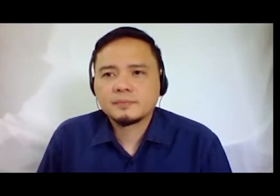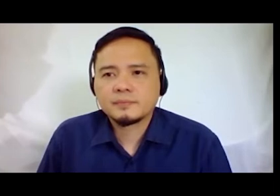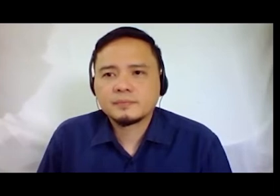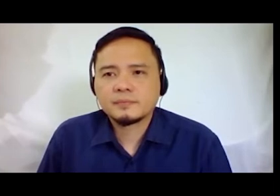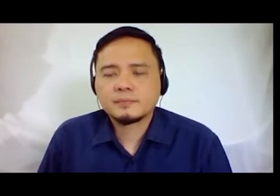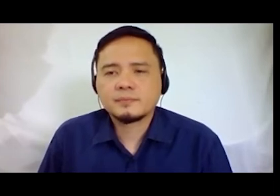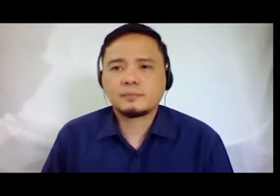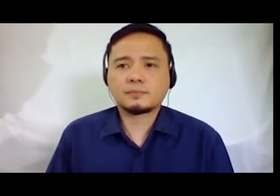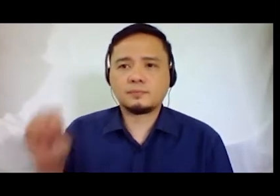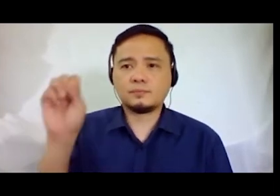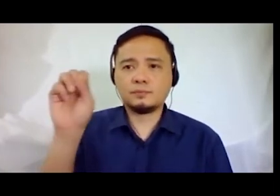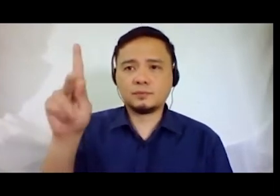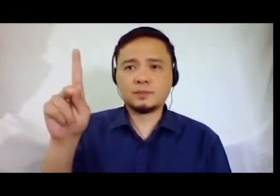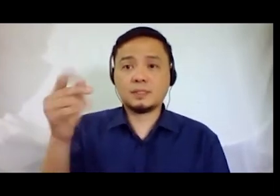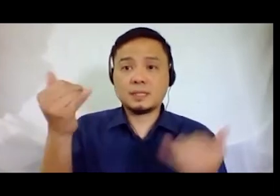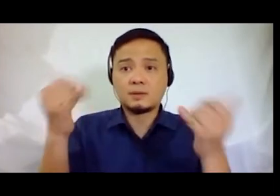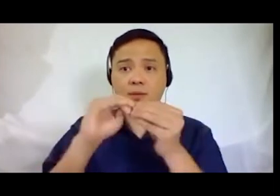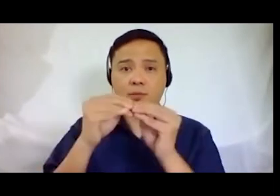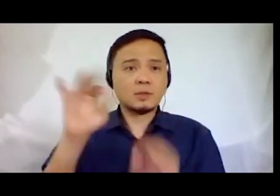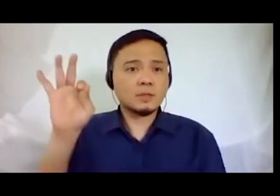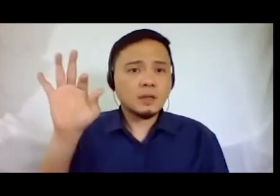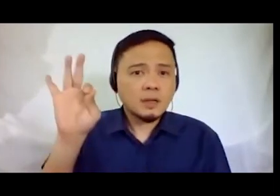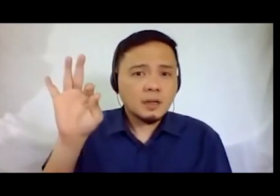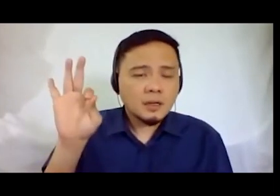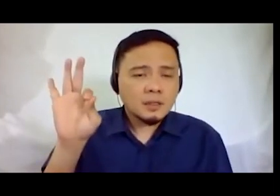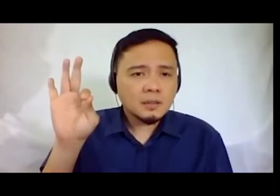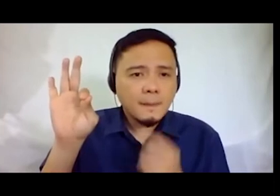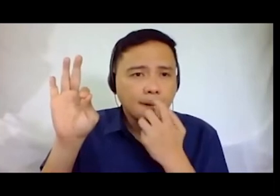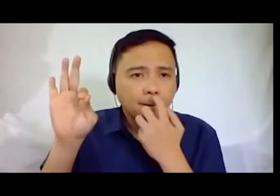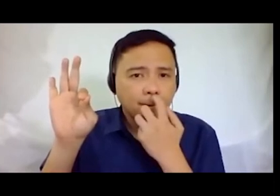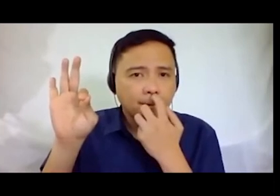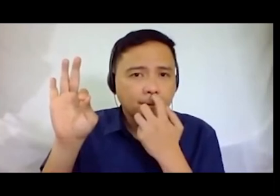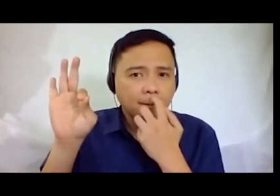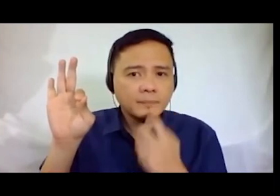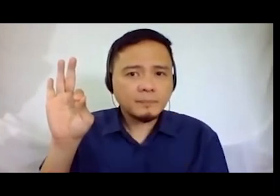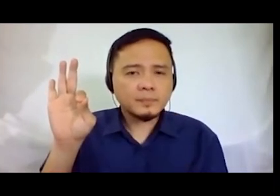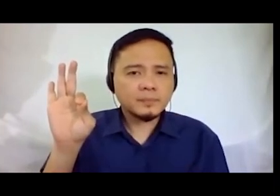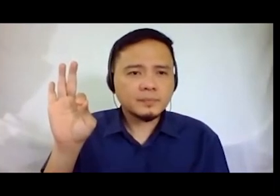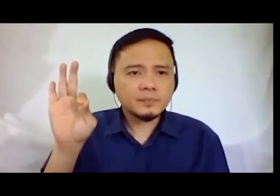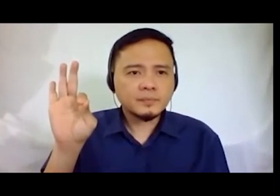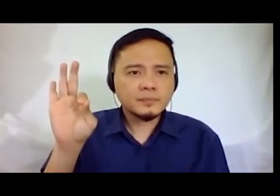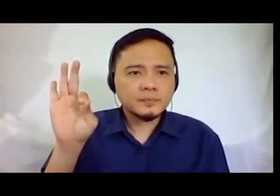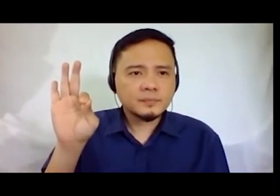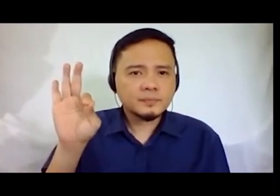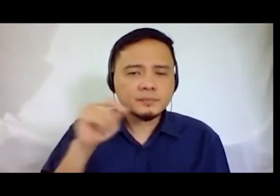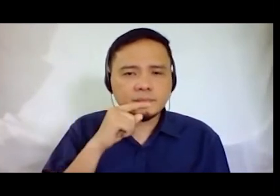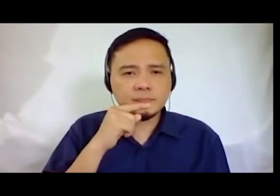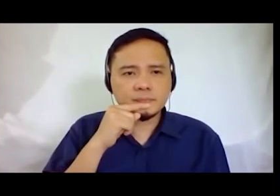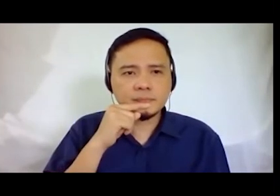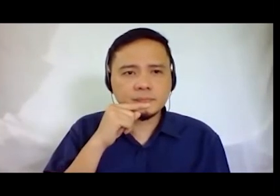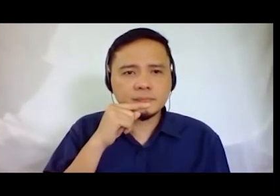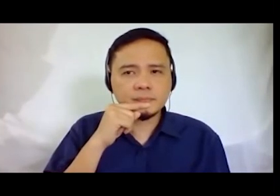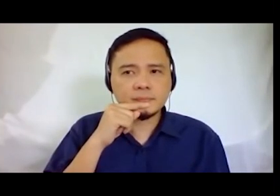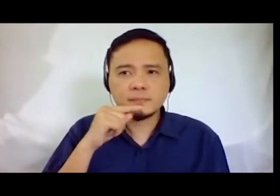Okay, so for number 9, do you want to go back and use uh, the